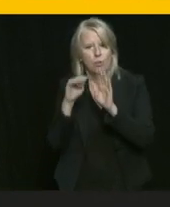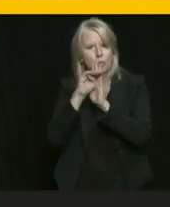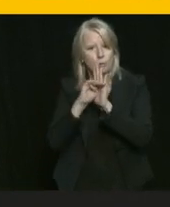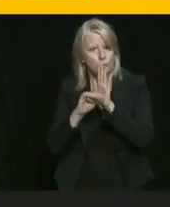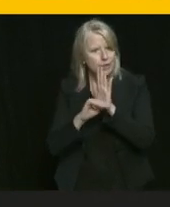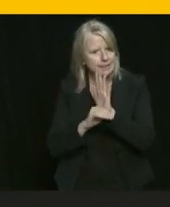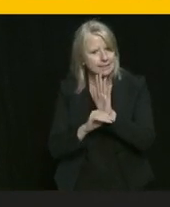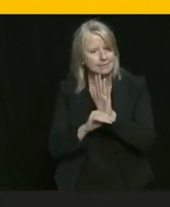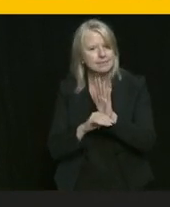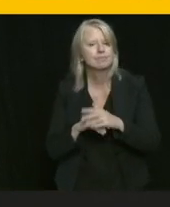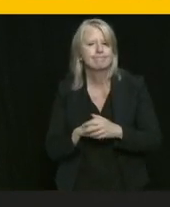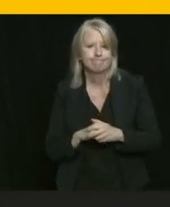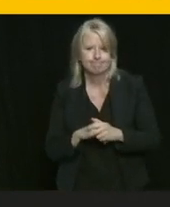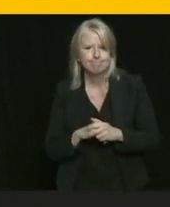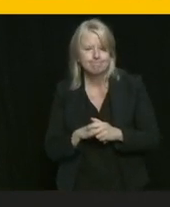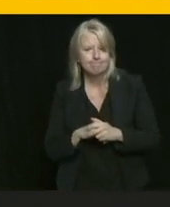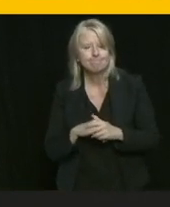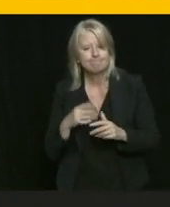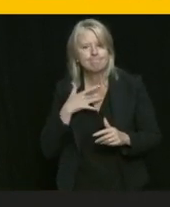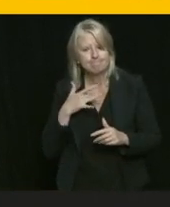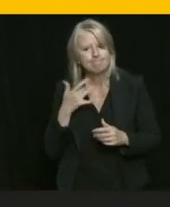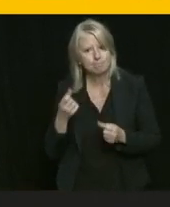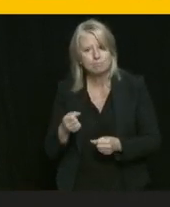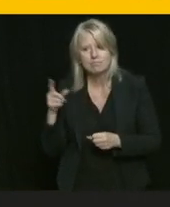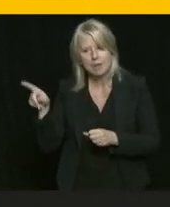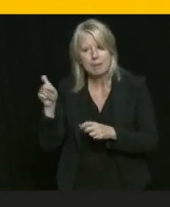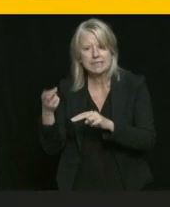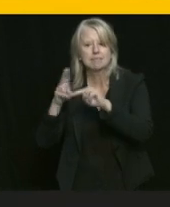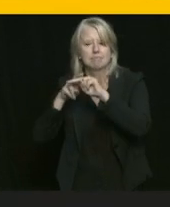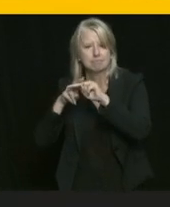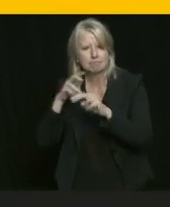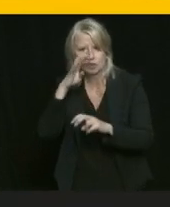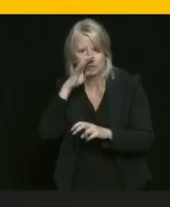And so they need to also up the game, as it were.